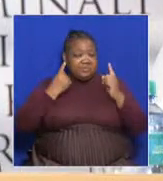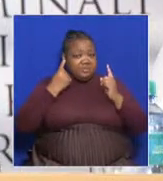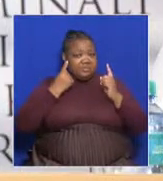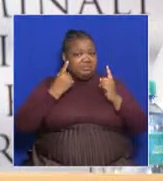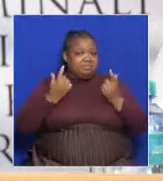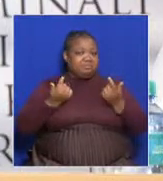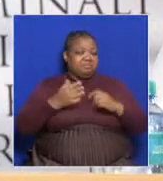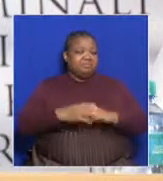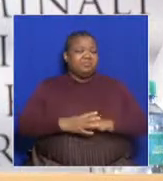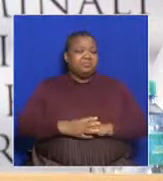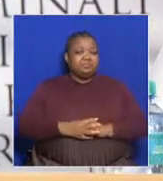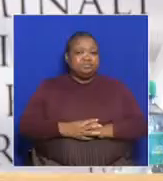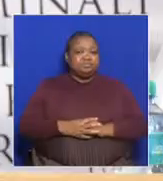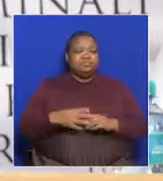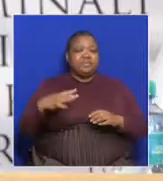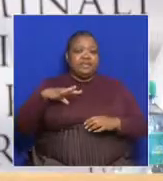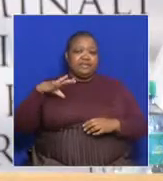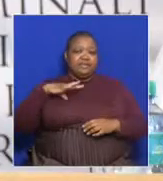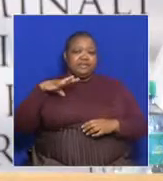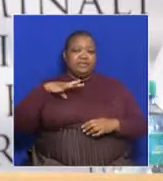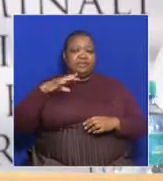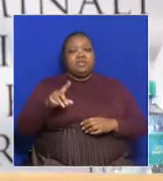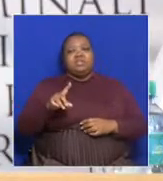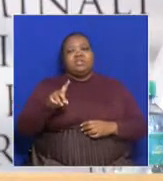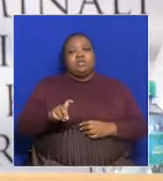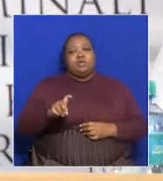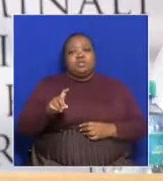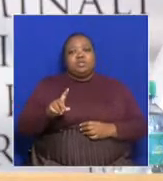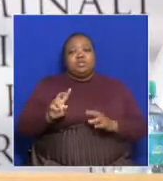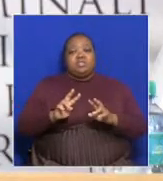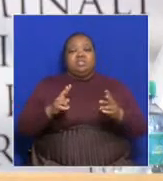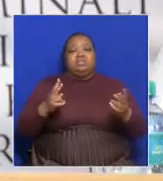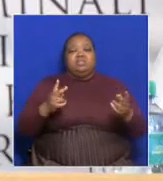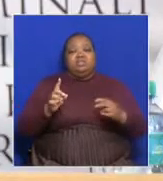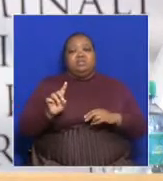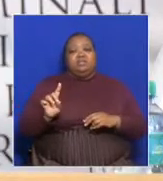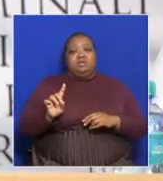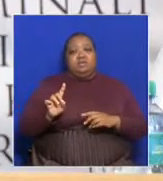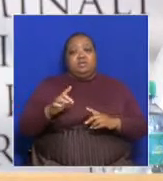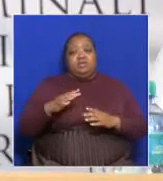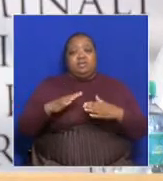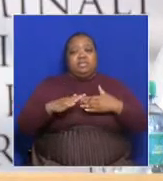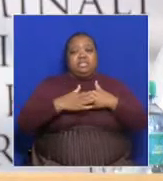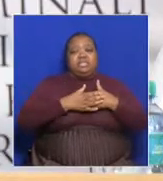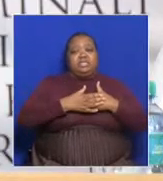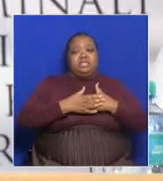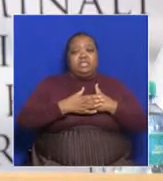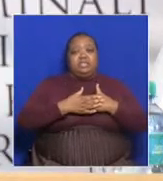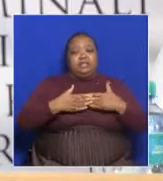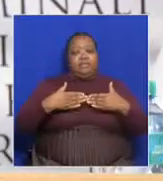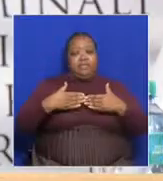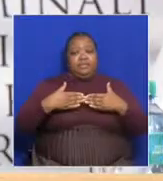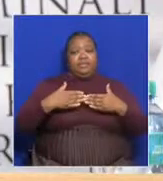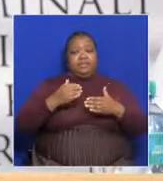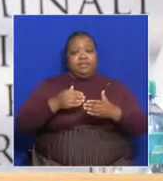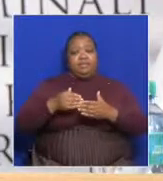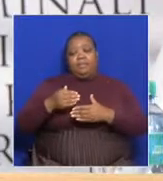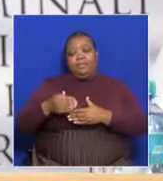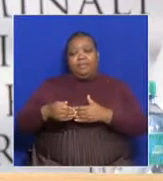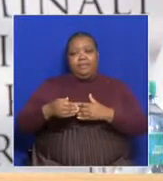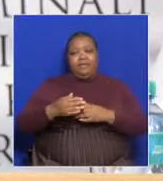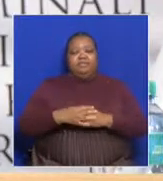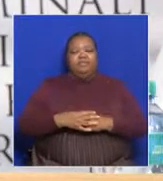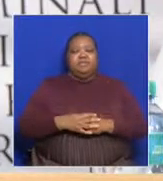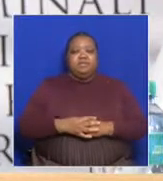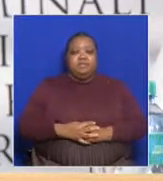we are fine. My question really is different. This is the seal after your, okay, I'll call